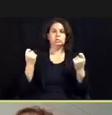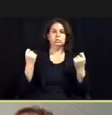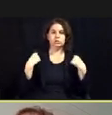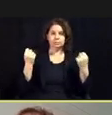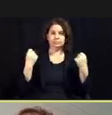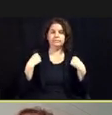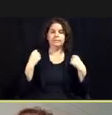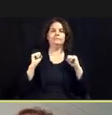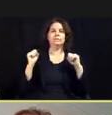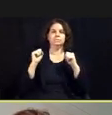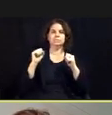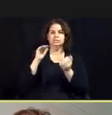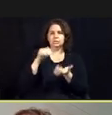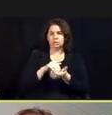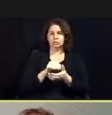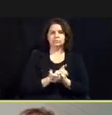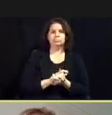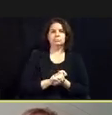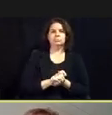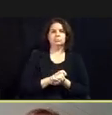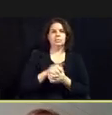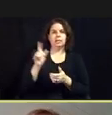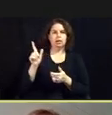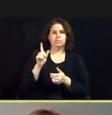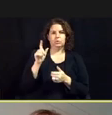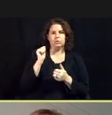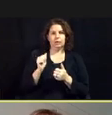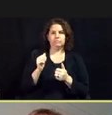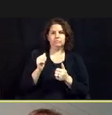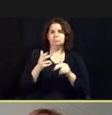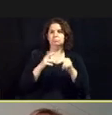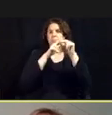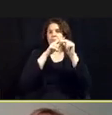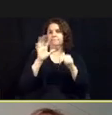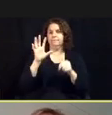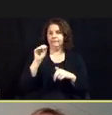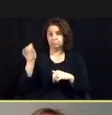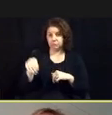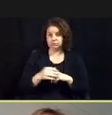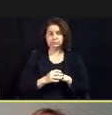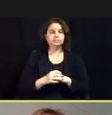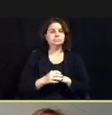can increase their capacity to 50%. Next, please.